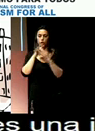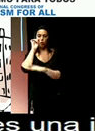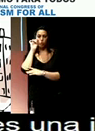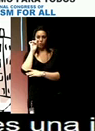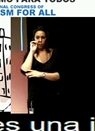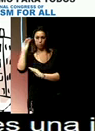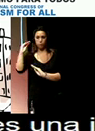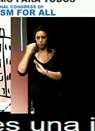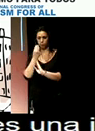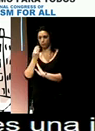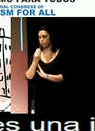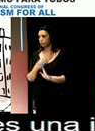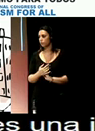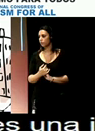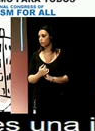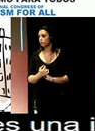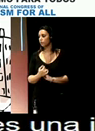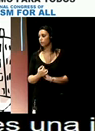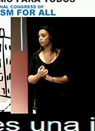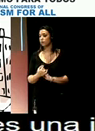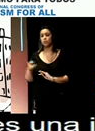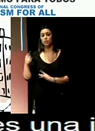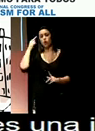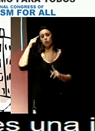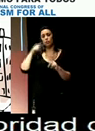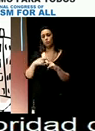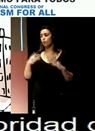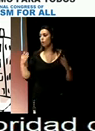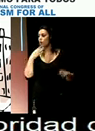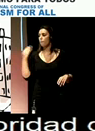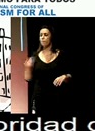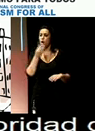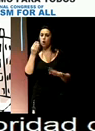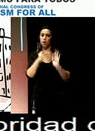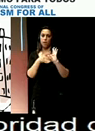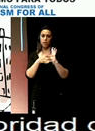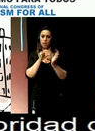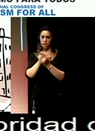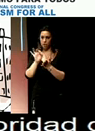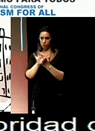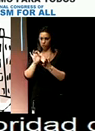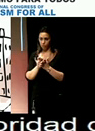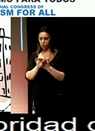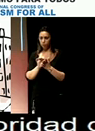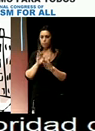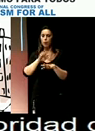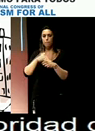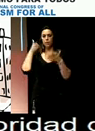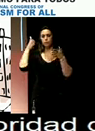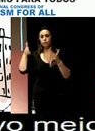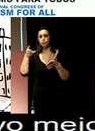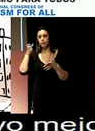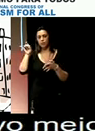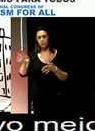aims at a better quality and service offered. Is directed to the different sectors